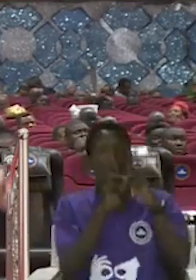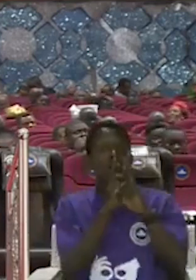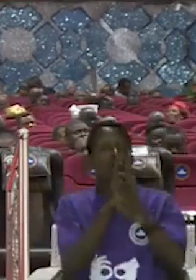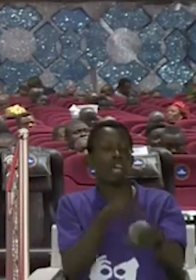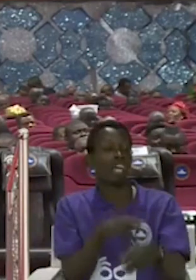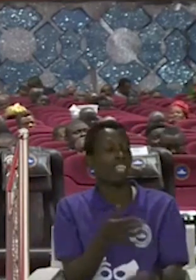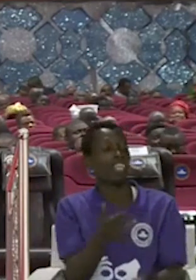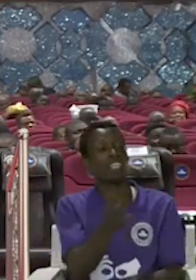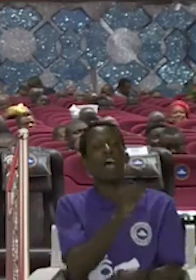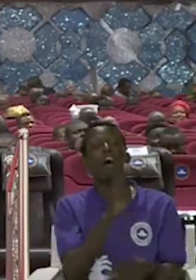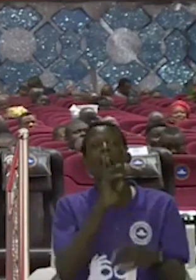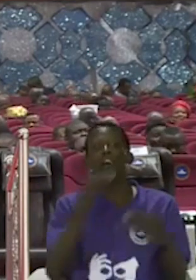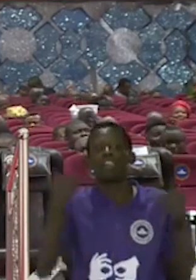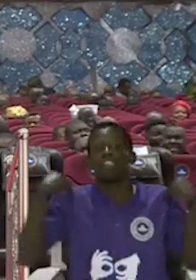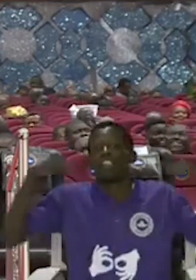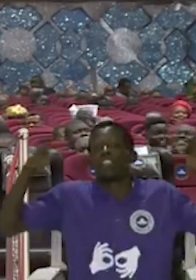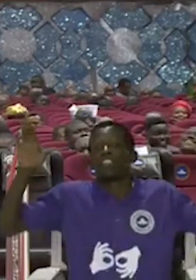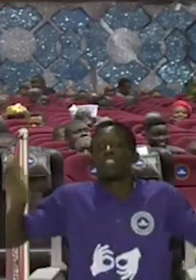angels of mercy.